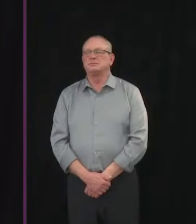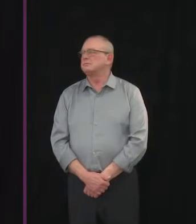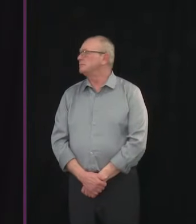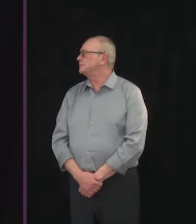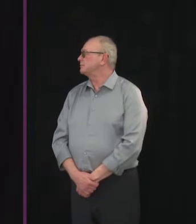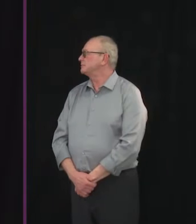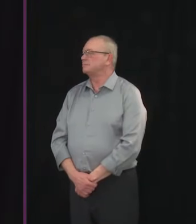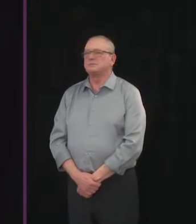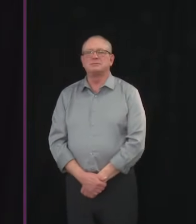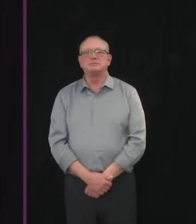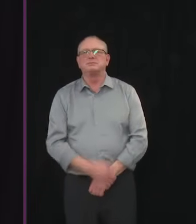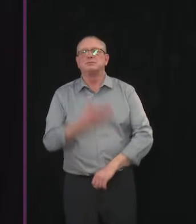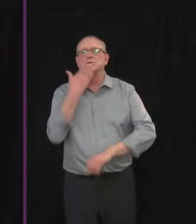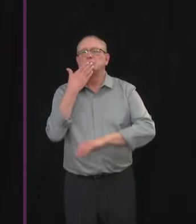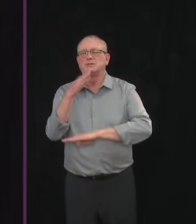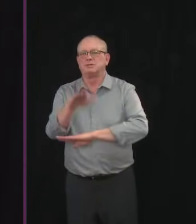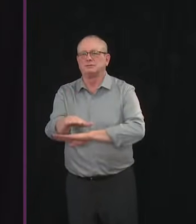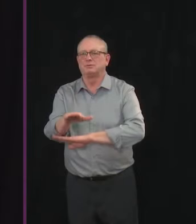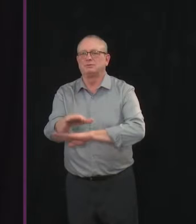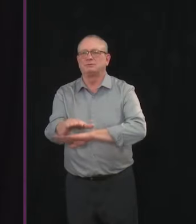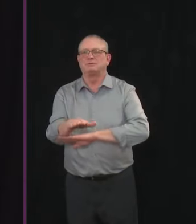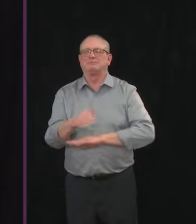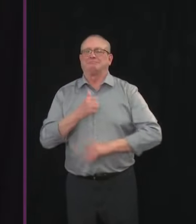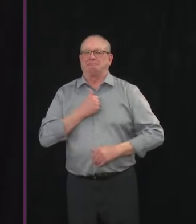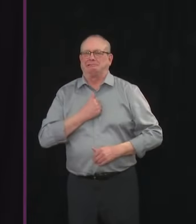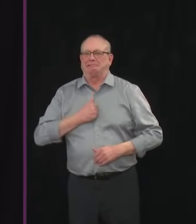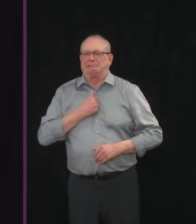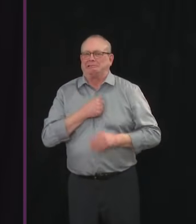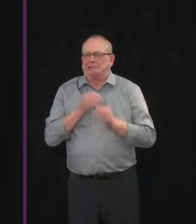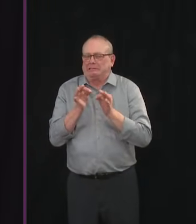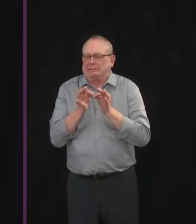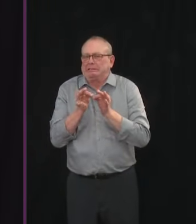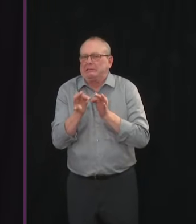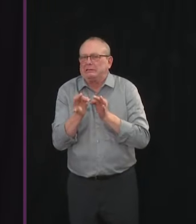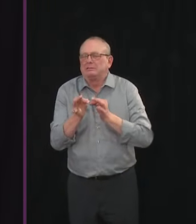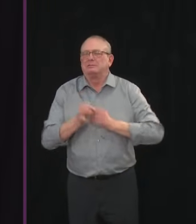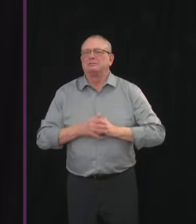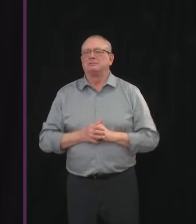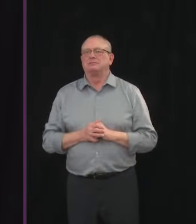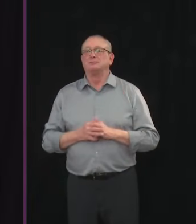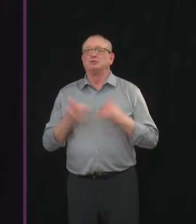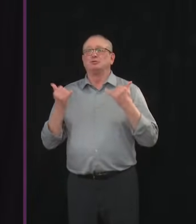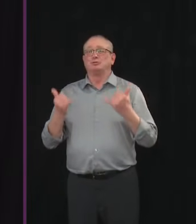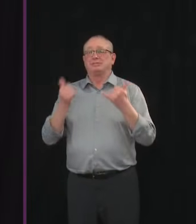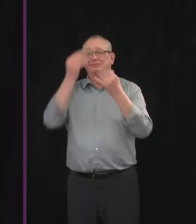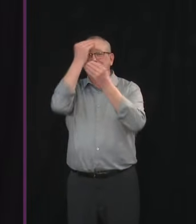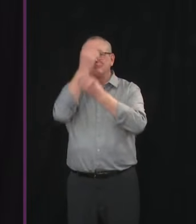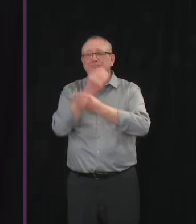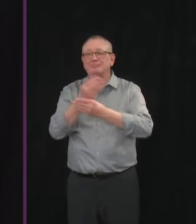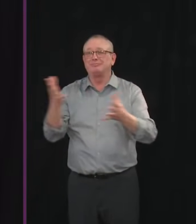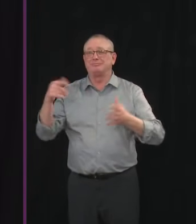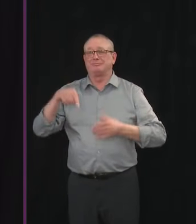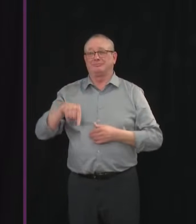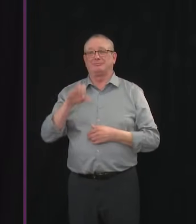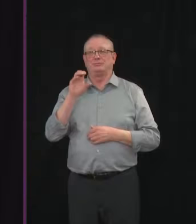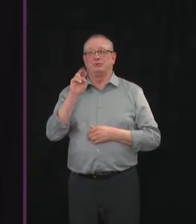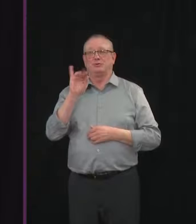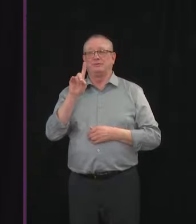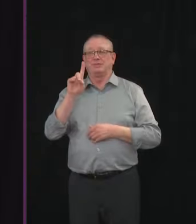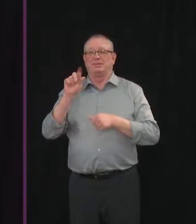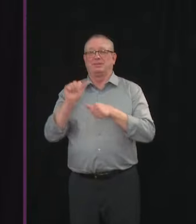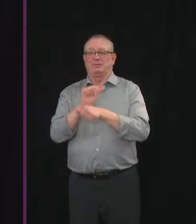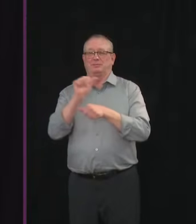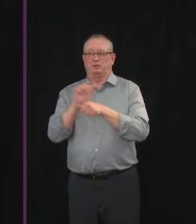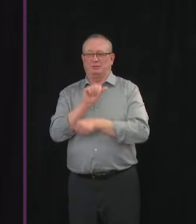Good afternoon, everyone. Our apologies for the delay. Welcome to today's update on COVID-19 in Alberta. With us, as always, is Dr.